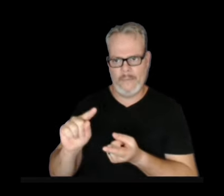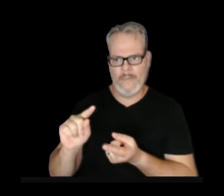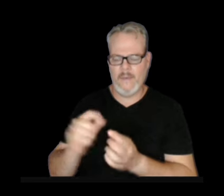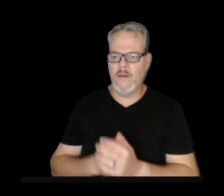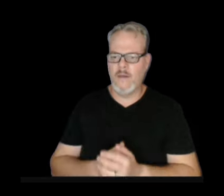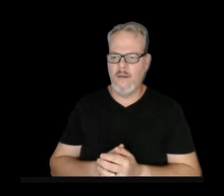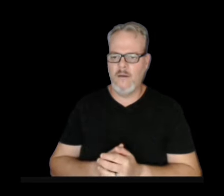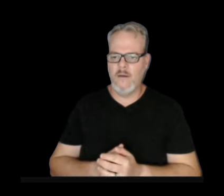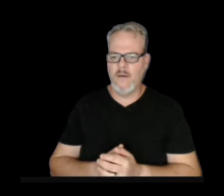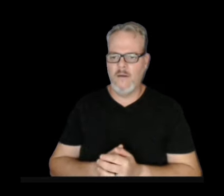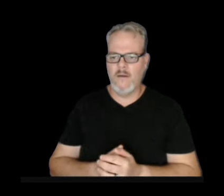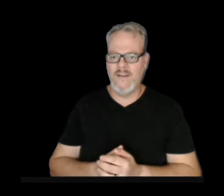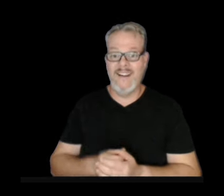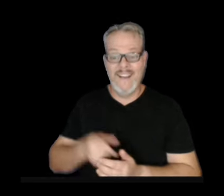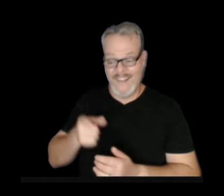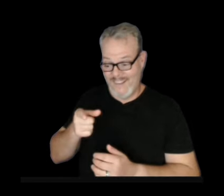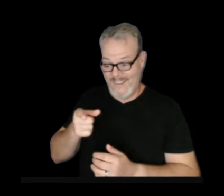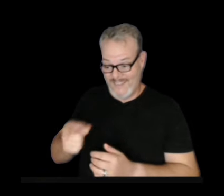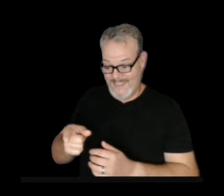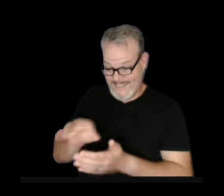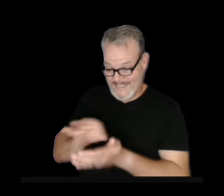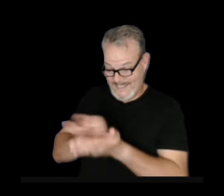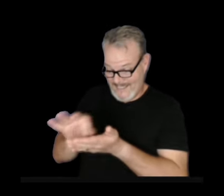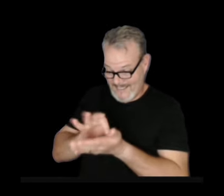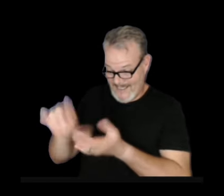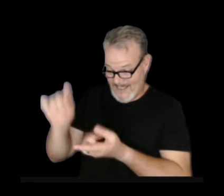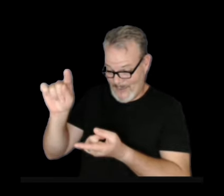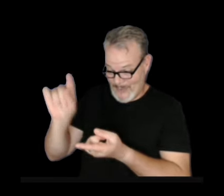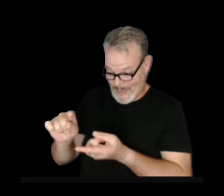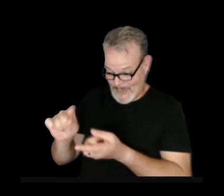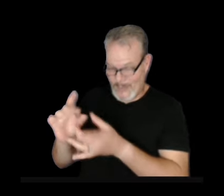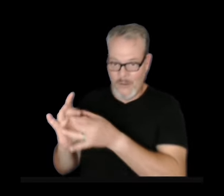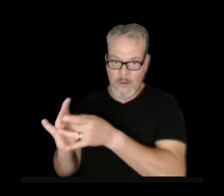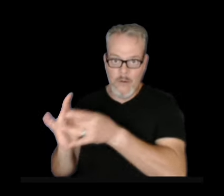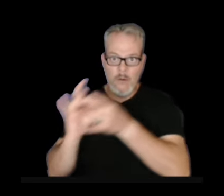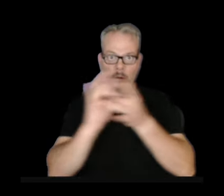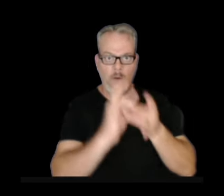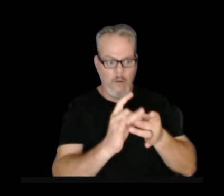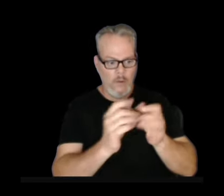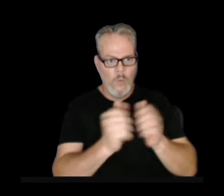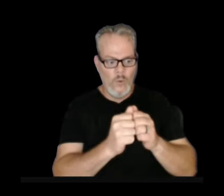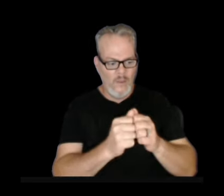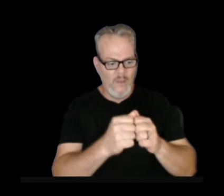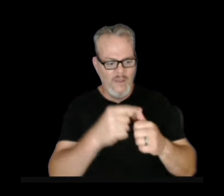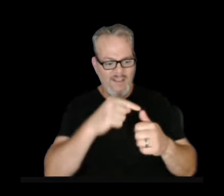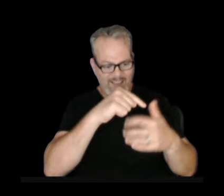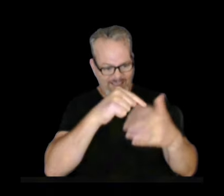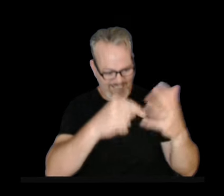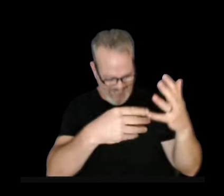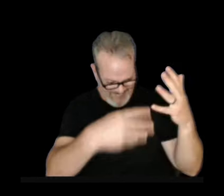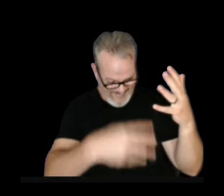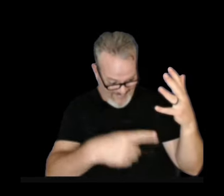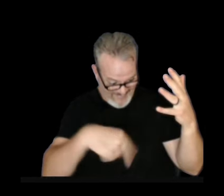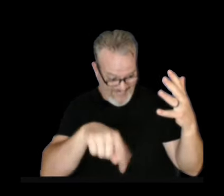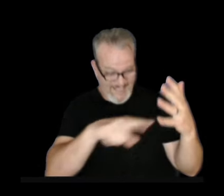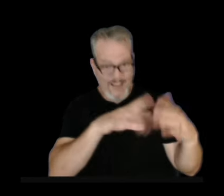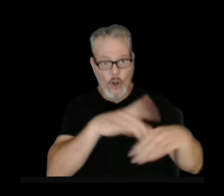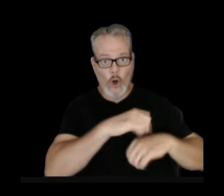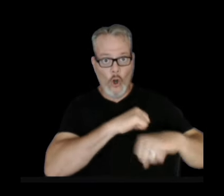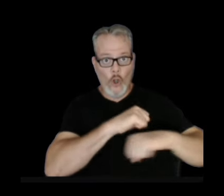And this corresponds to a slowdown in earthquakes, mostly in the East Rift